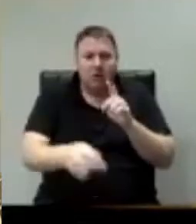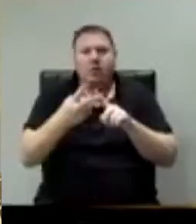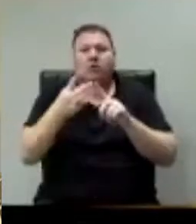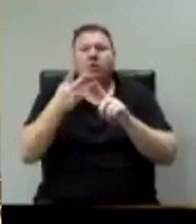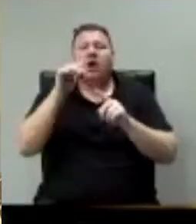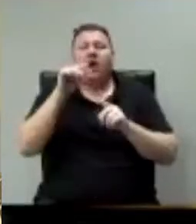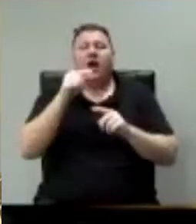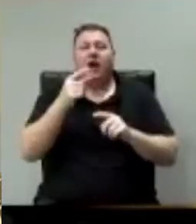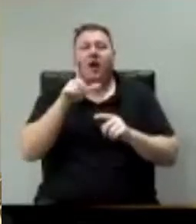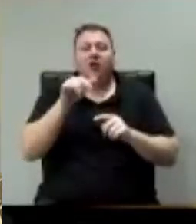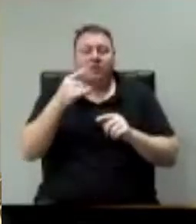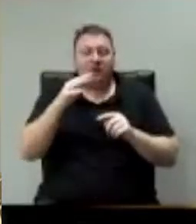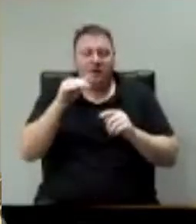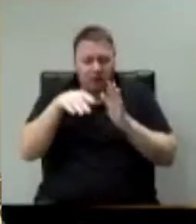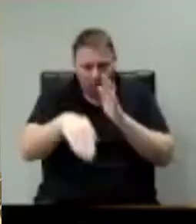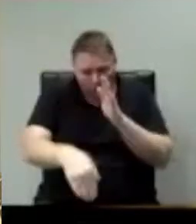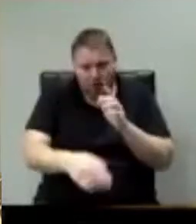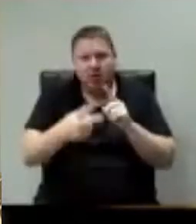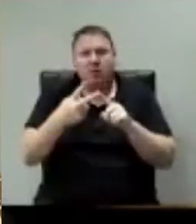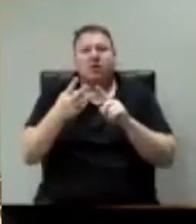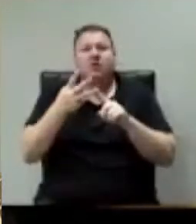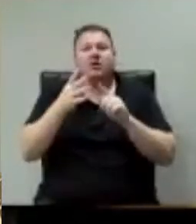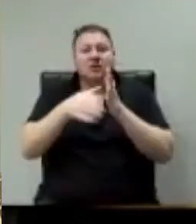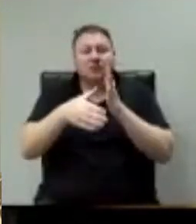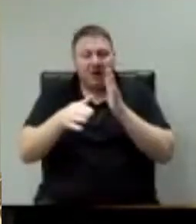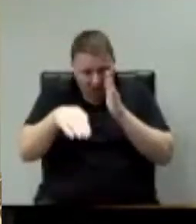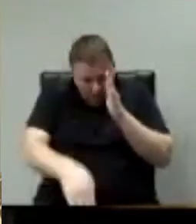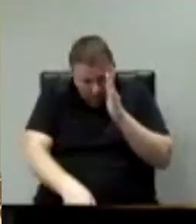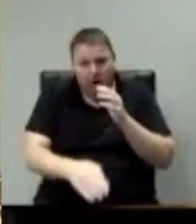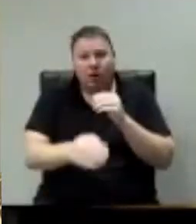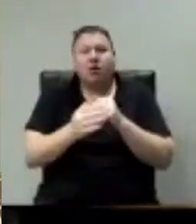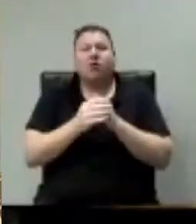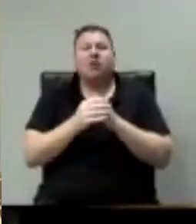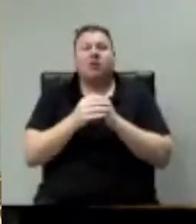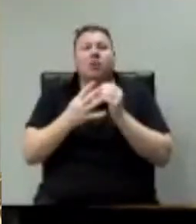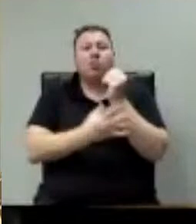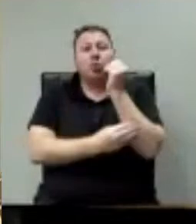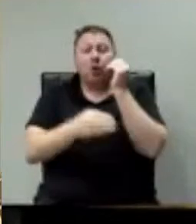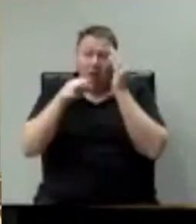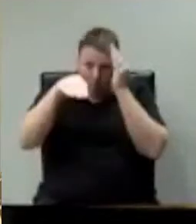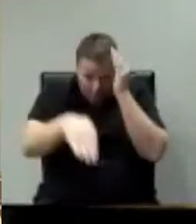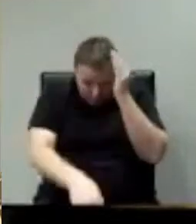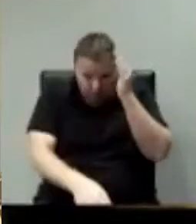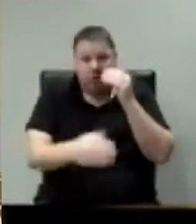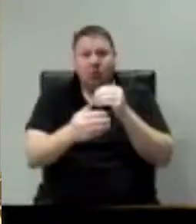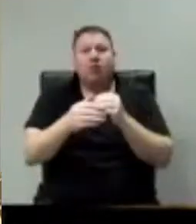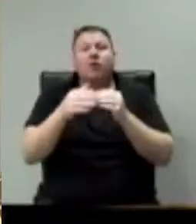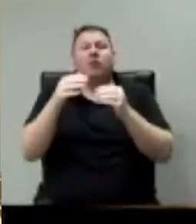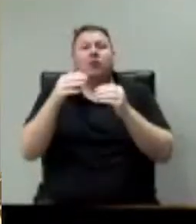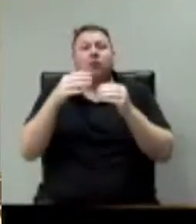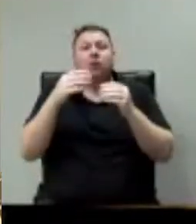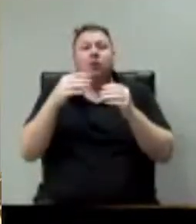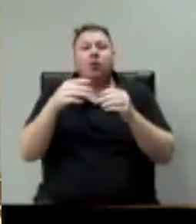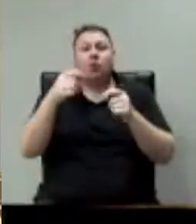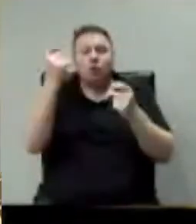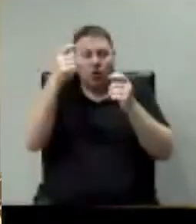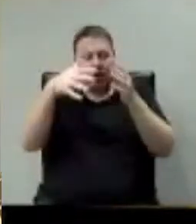you're LGBTQIA+, you fall deeper. If you've got a disability, you fall deeper. If you are poor, you fall deeper. If you're from rural